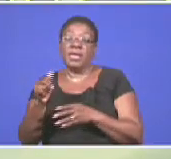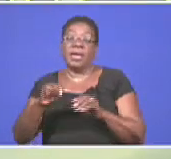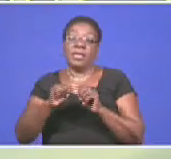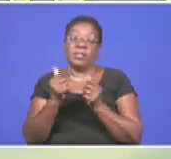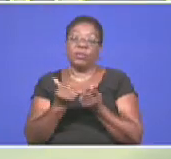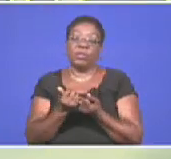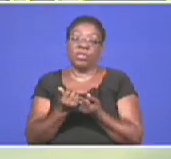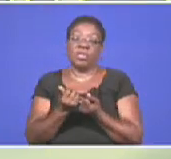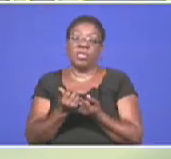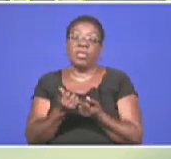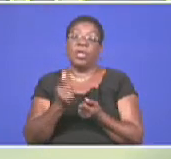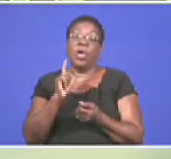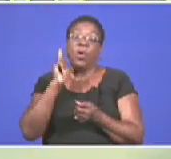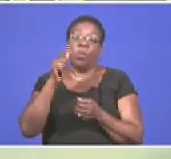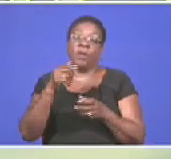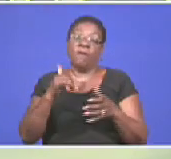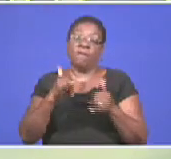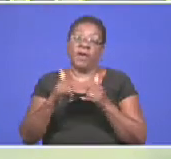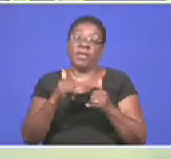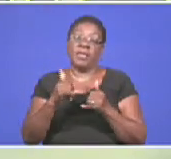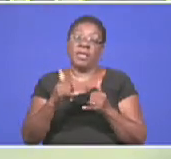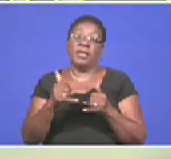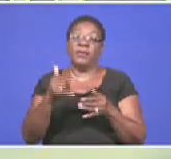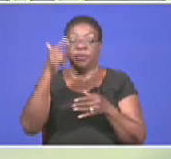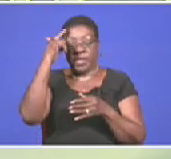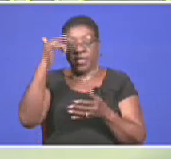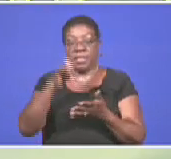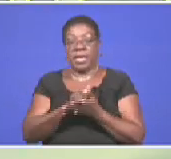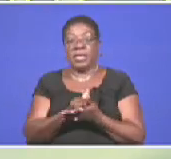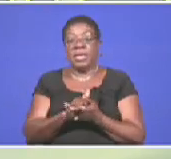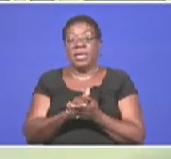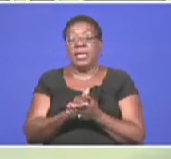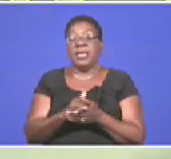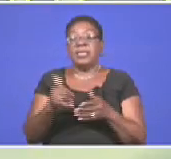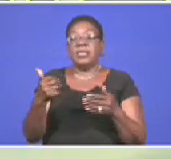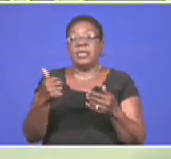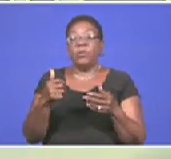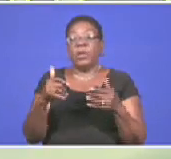is going to fight it, and I believe that his game will be reduced. You know, that's